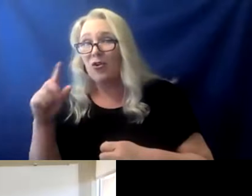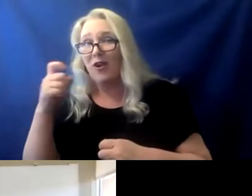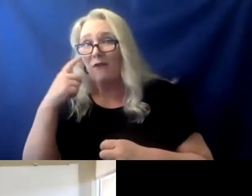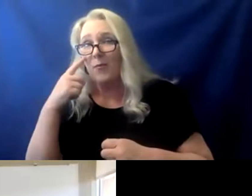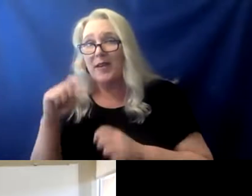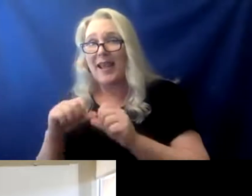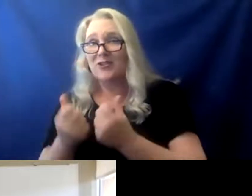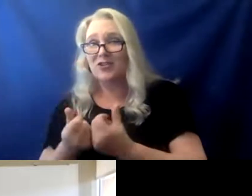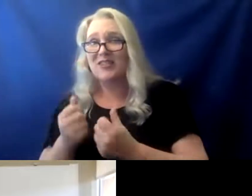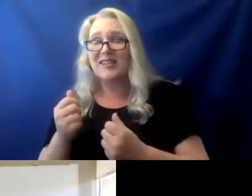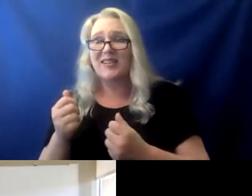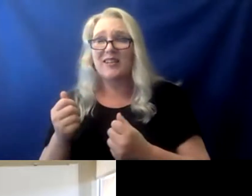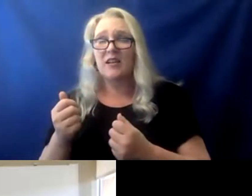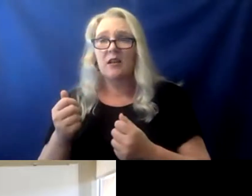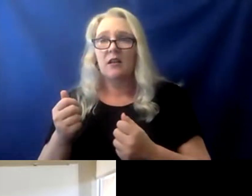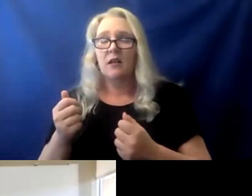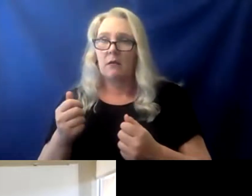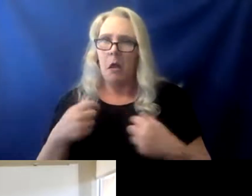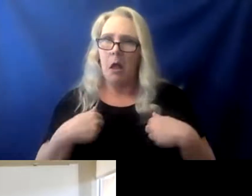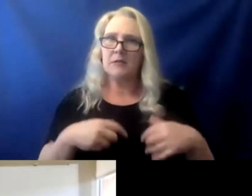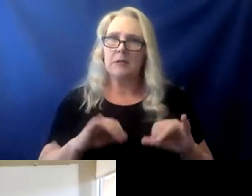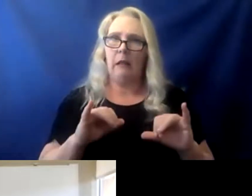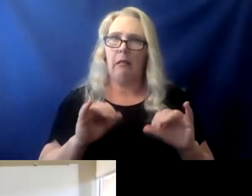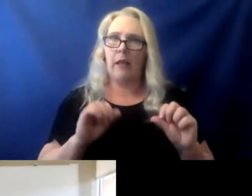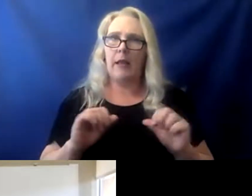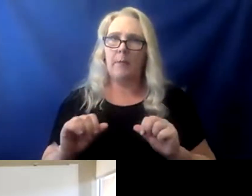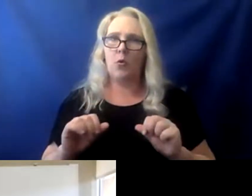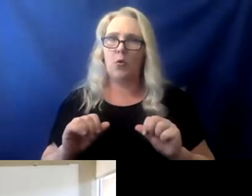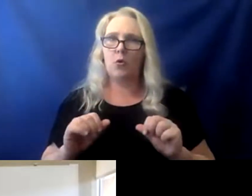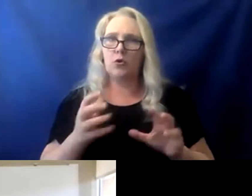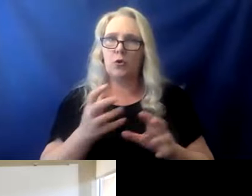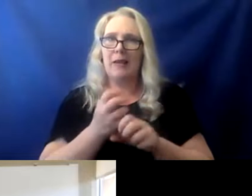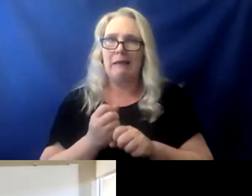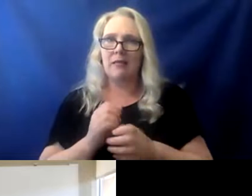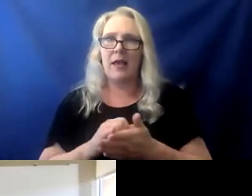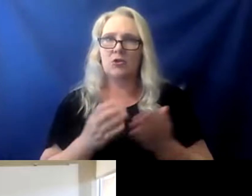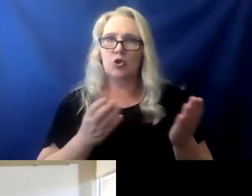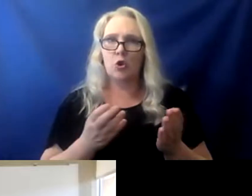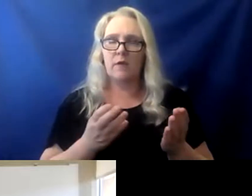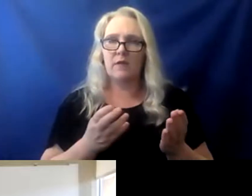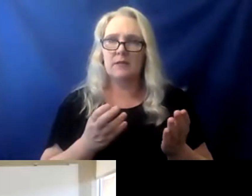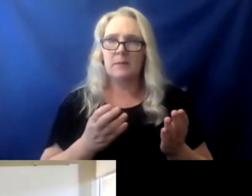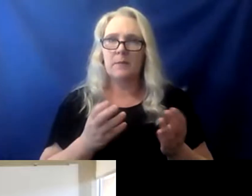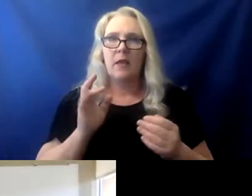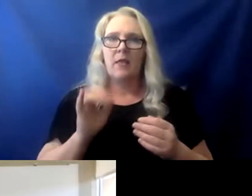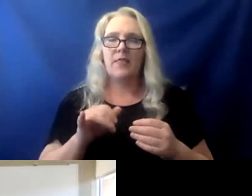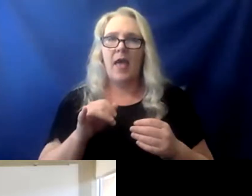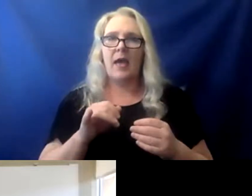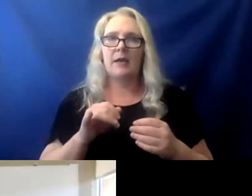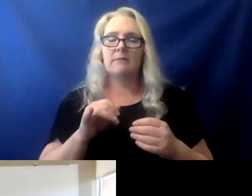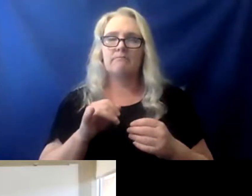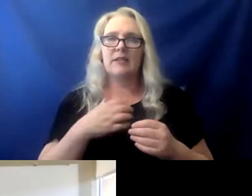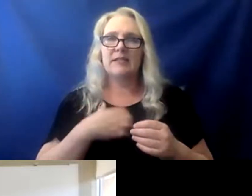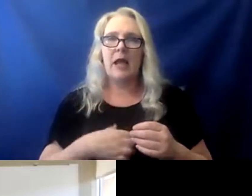or department, will I still be able to receive that service, that desired goal without canceling it out?